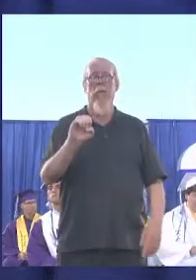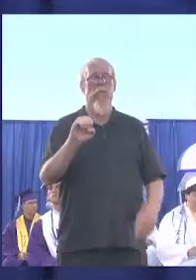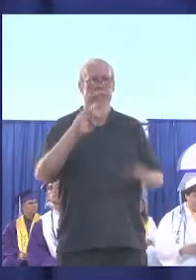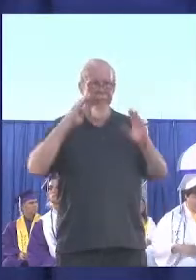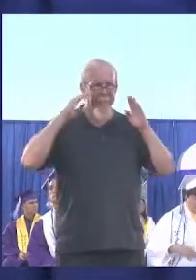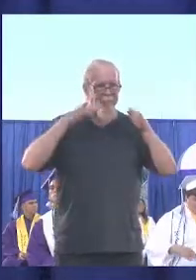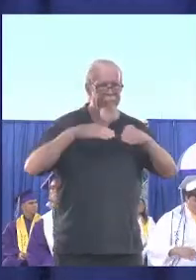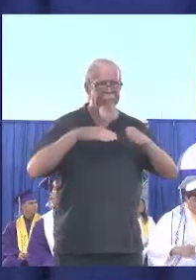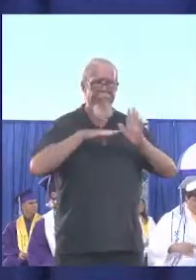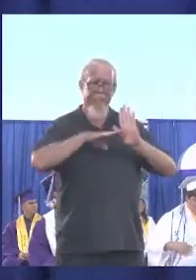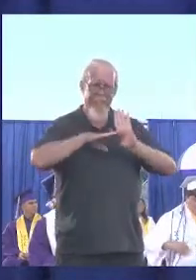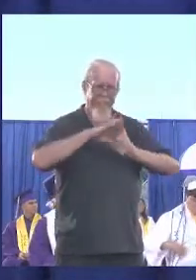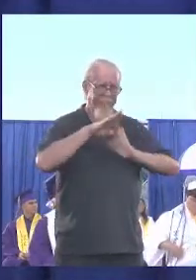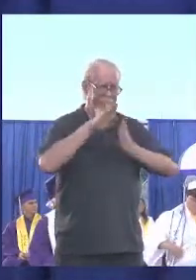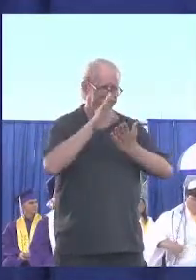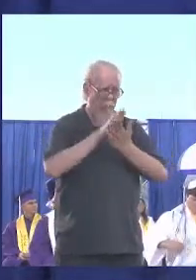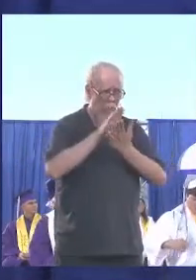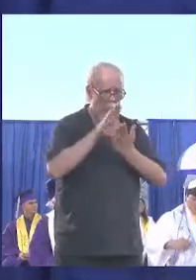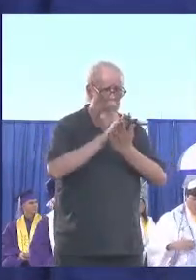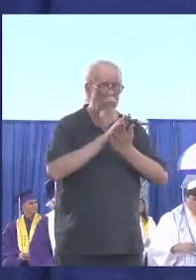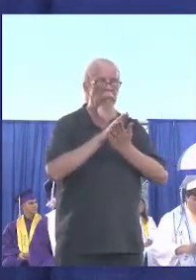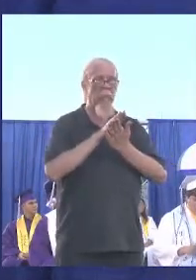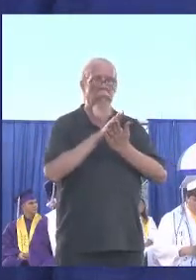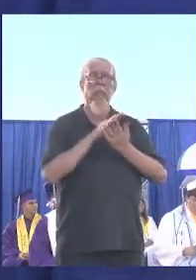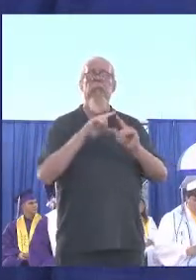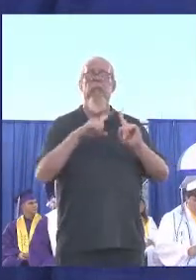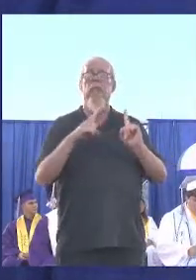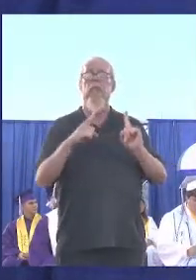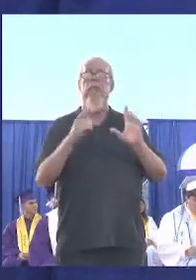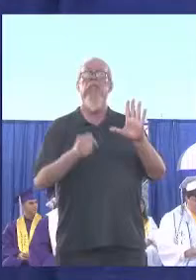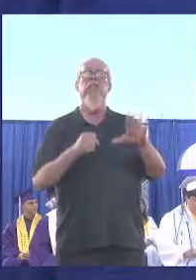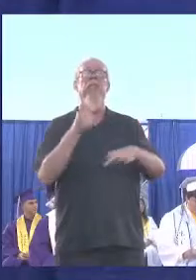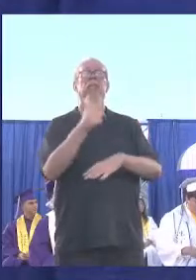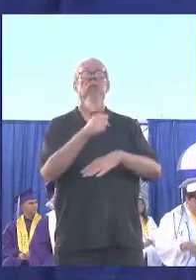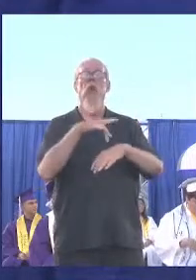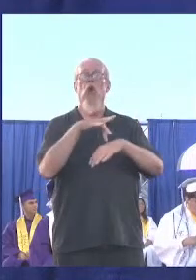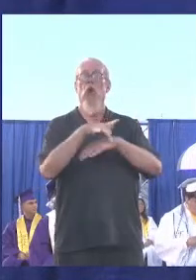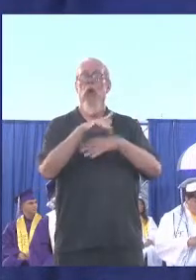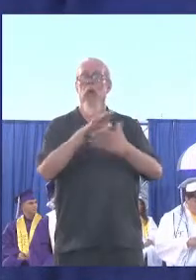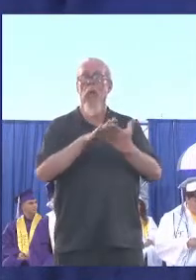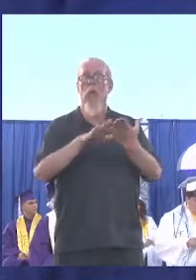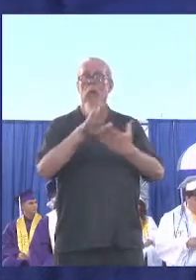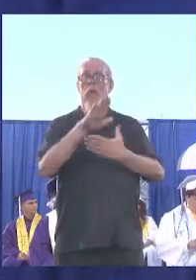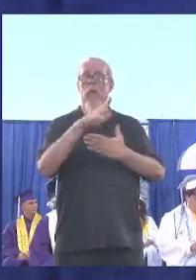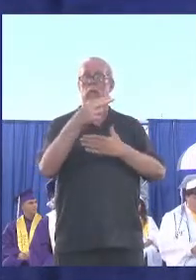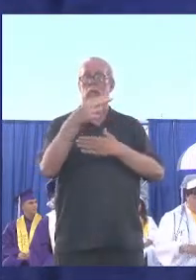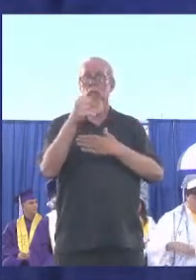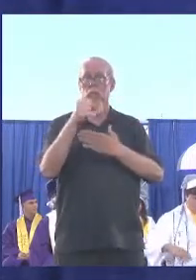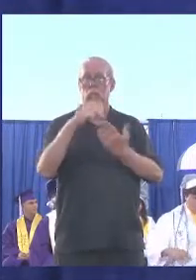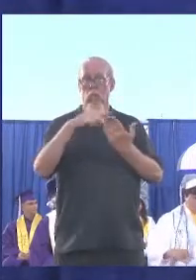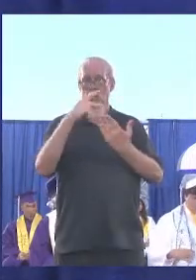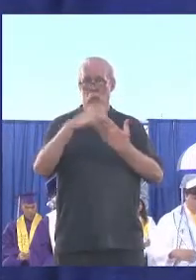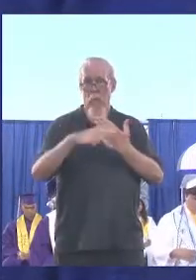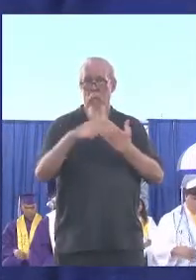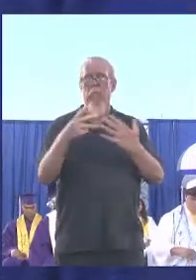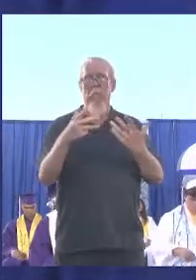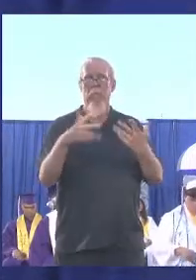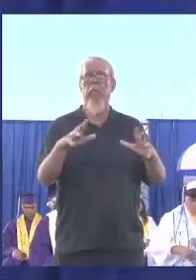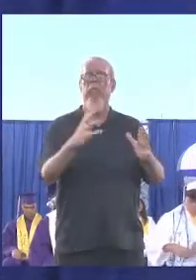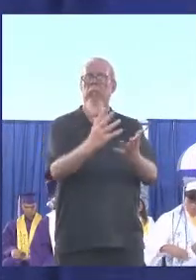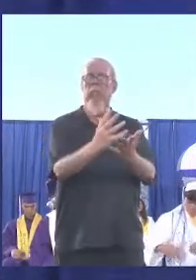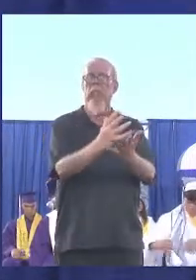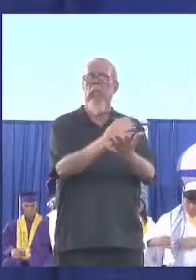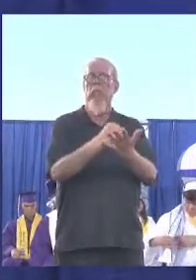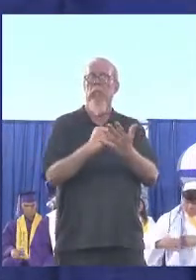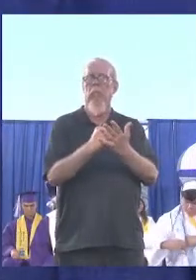academics, having been enrolled in the early college high school program and earning her associate's degree, but